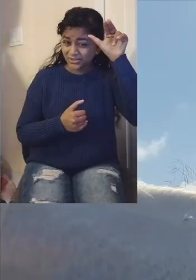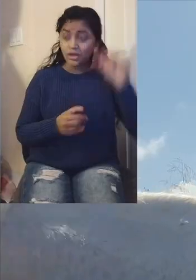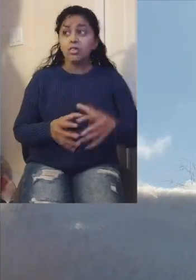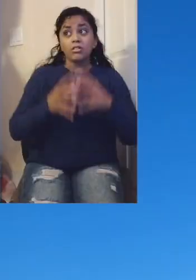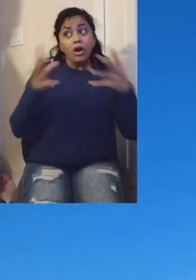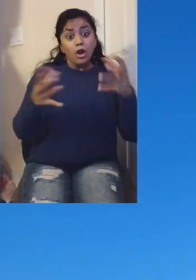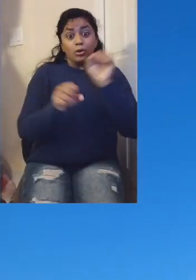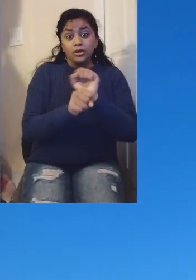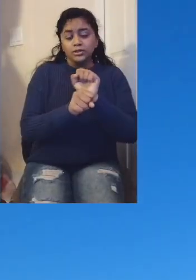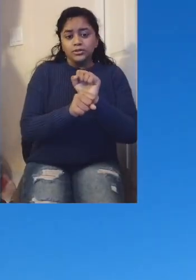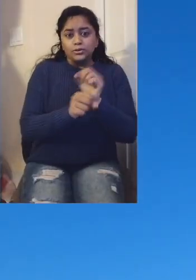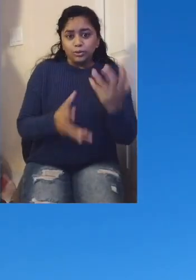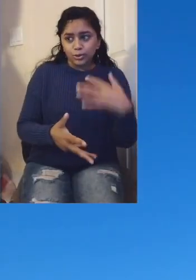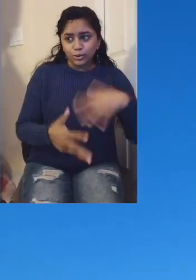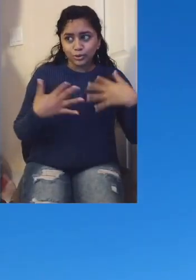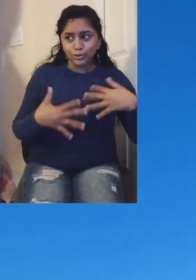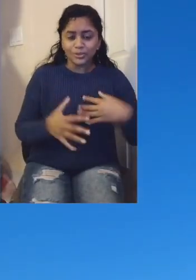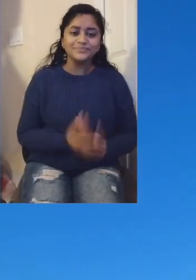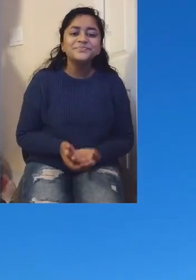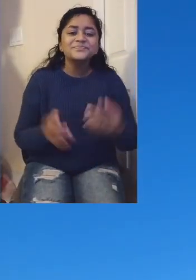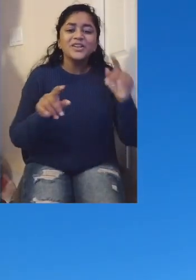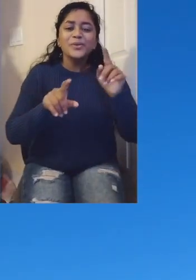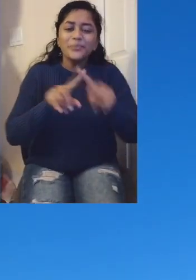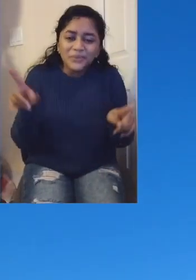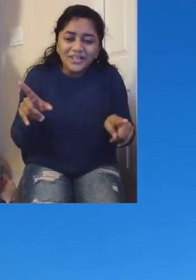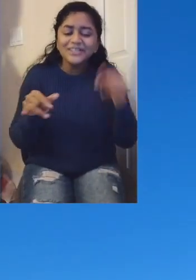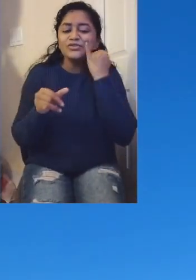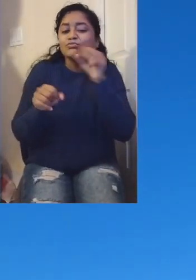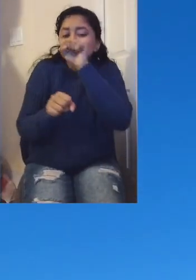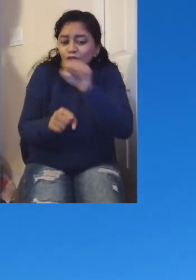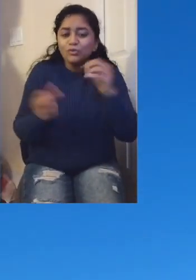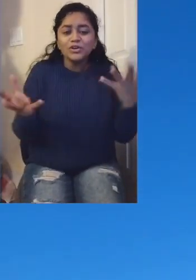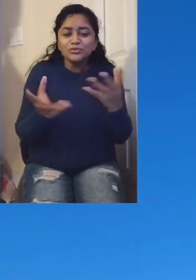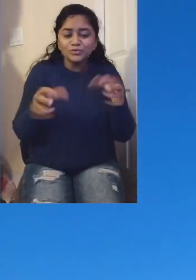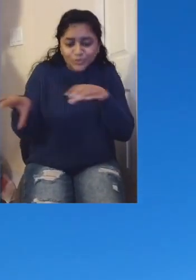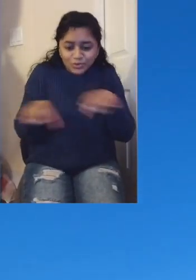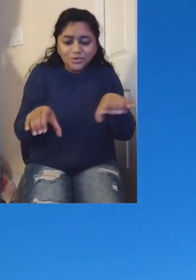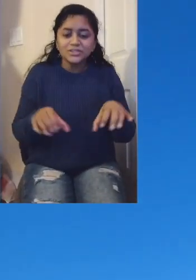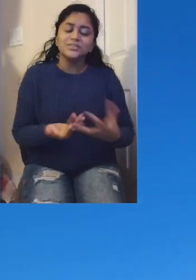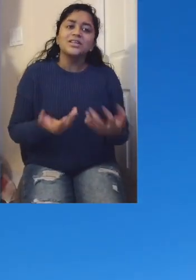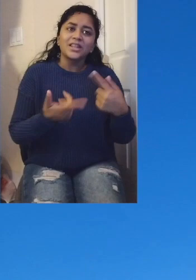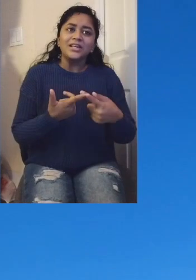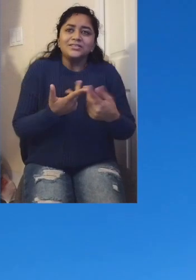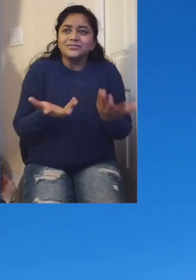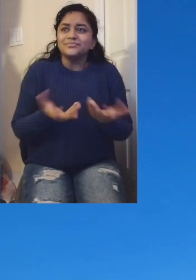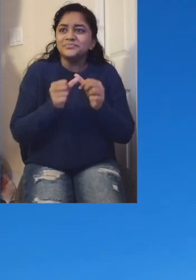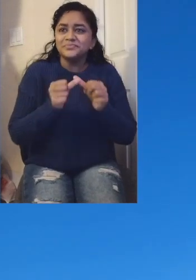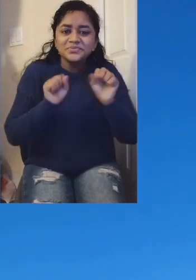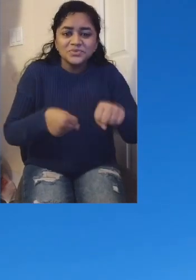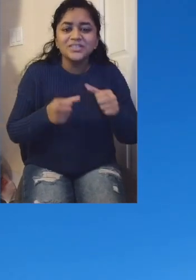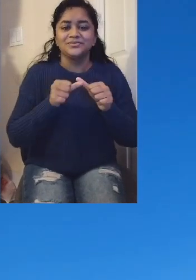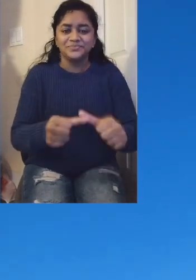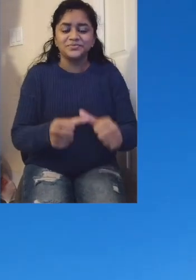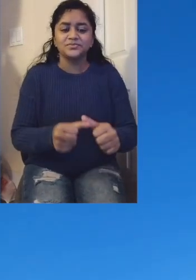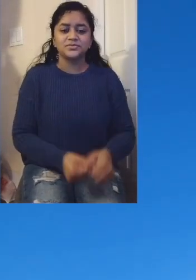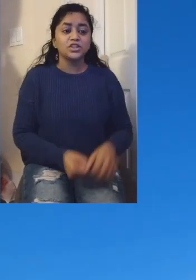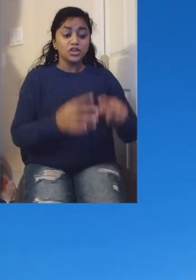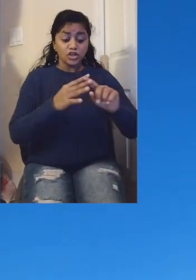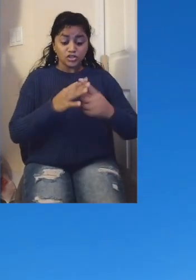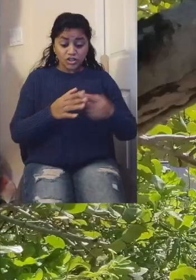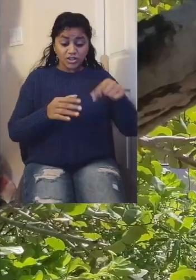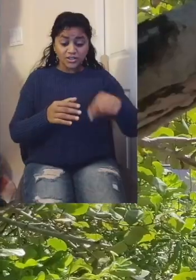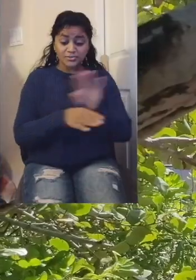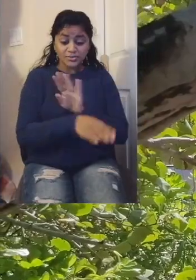in the area that needed help. So then I started collecting horses all about, and then I needed to support them. And